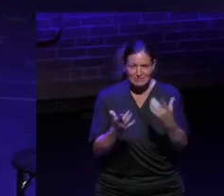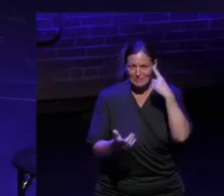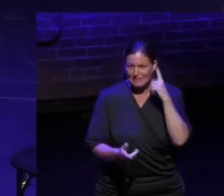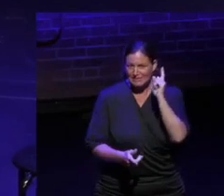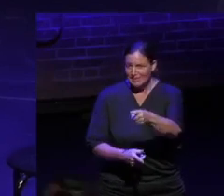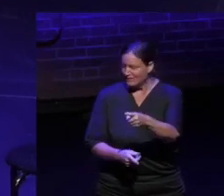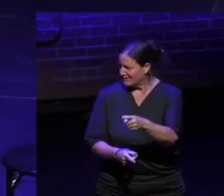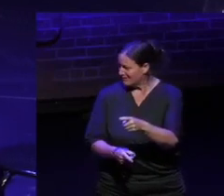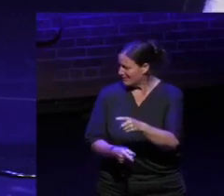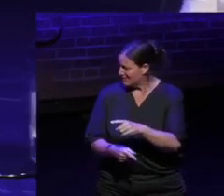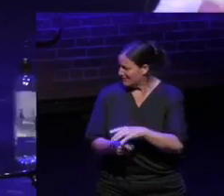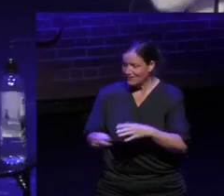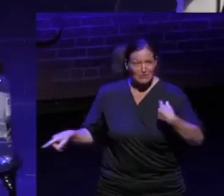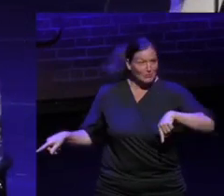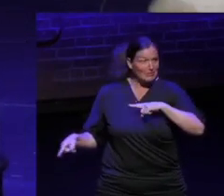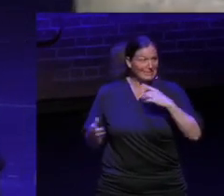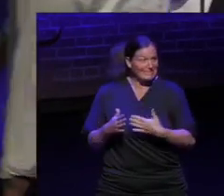to sing? Is that what